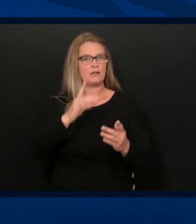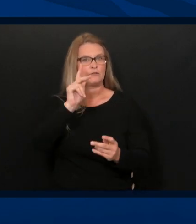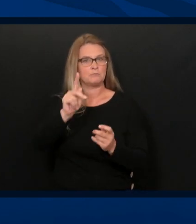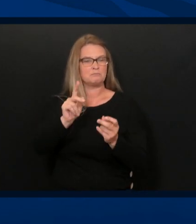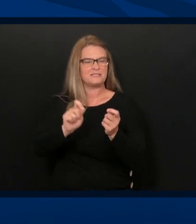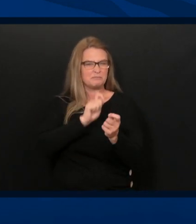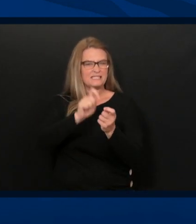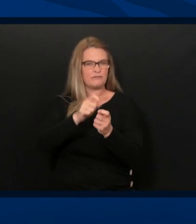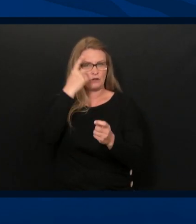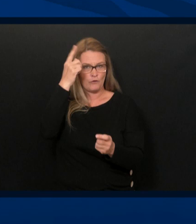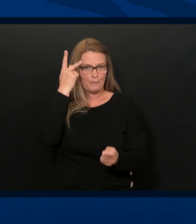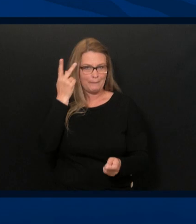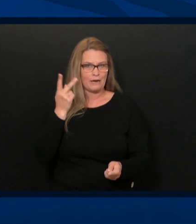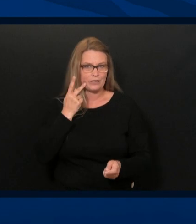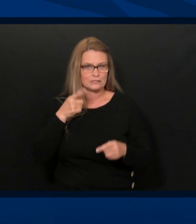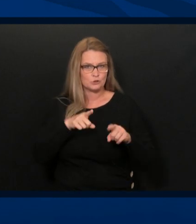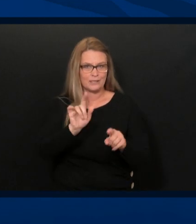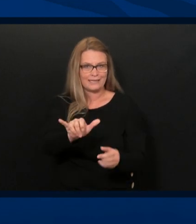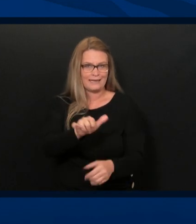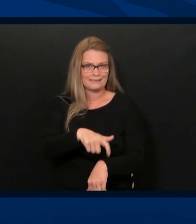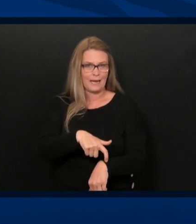parents during this time?